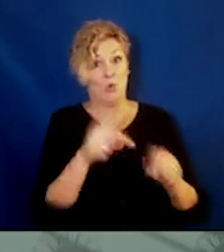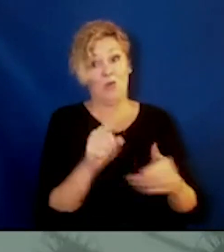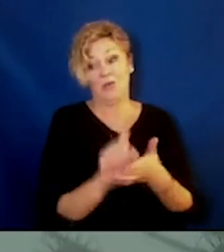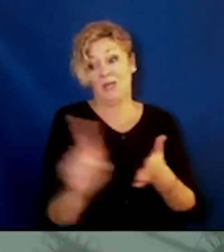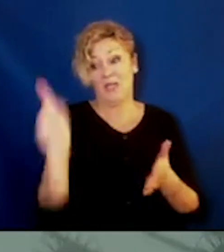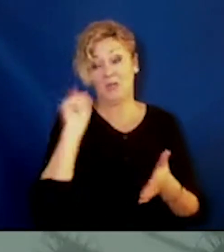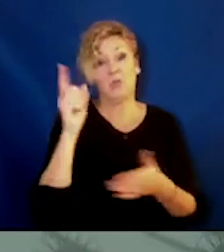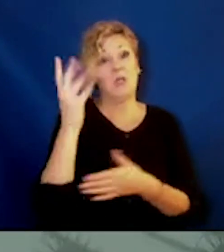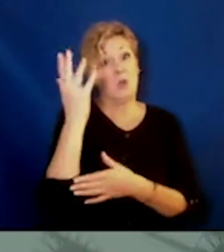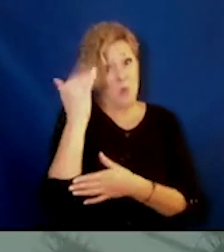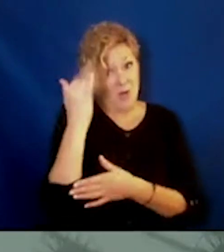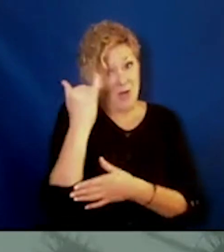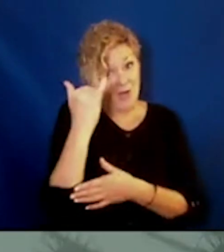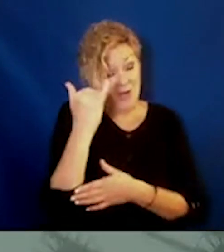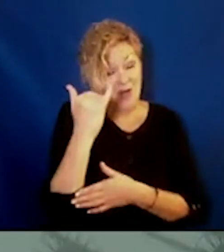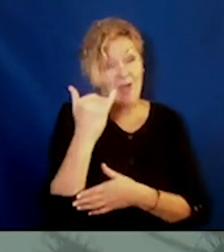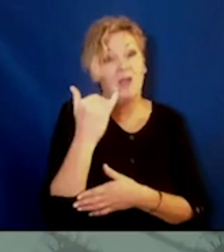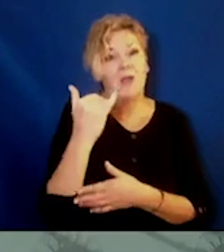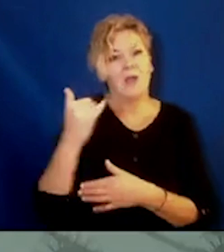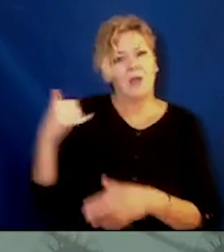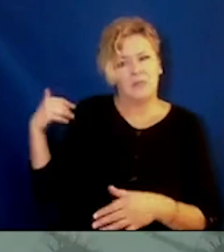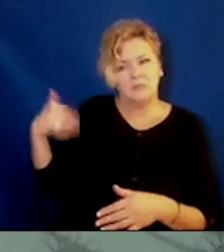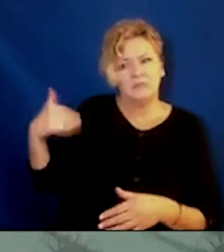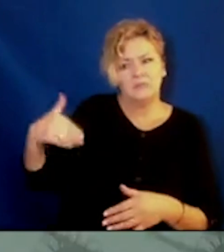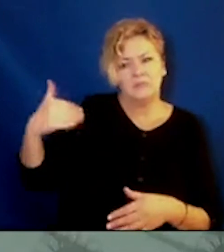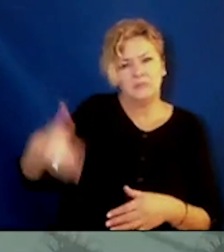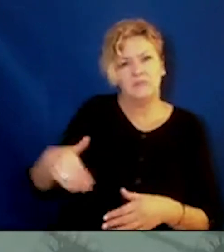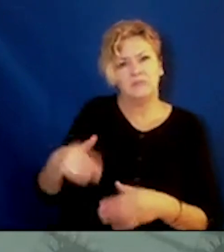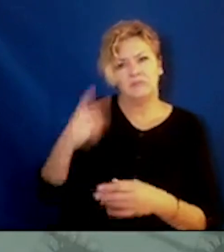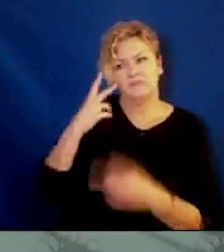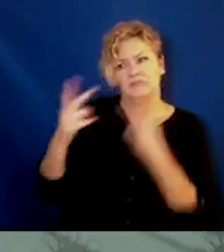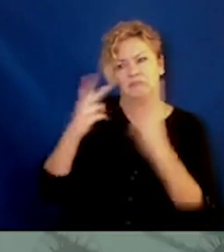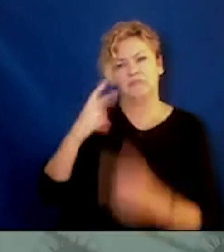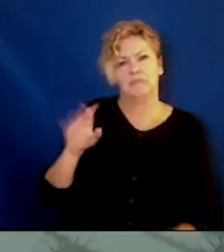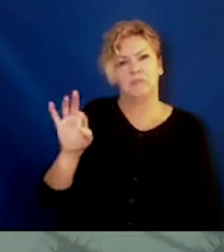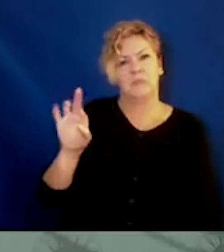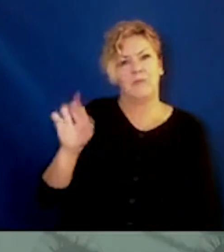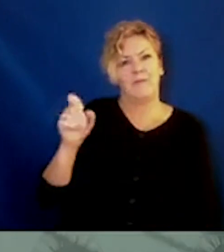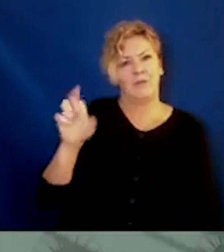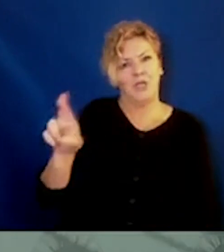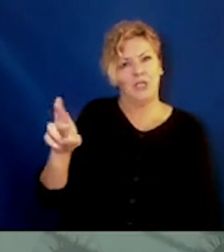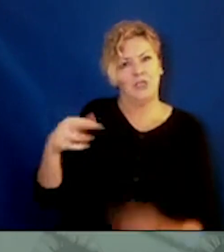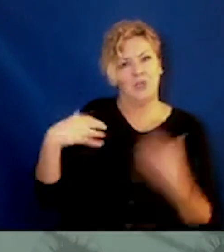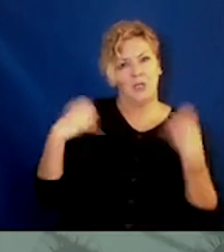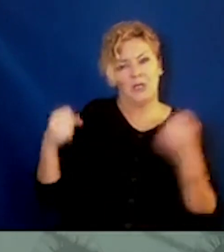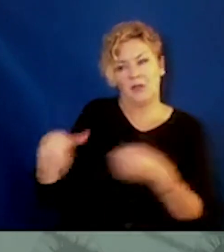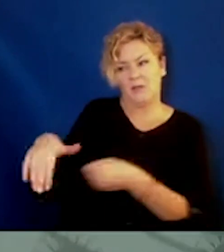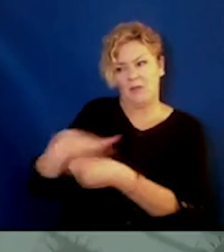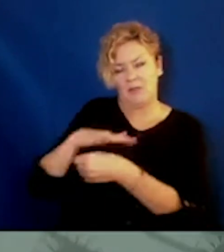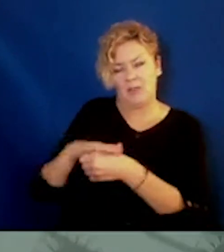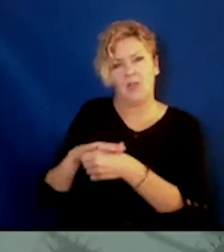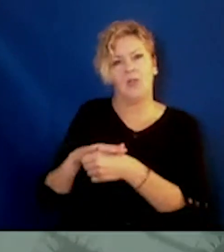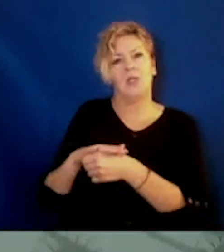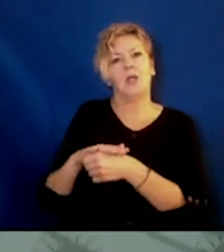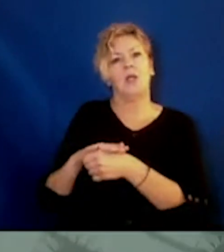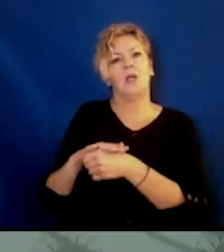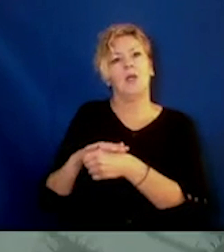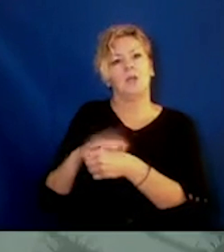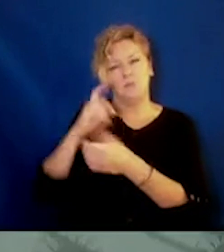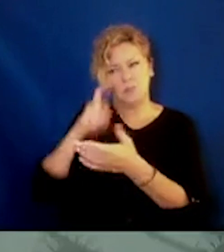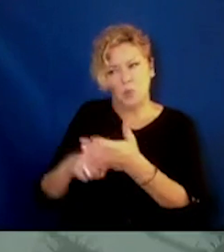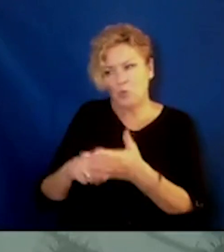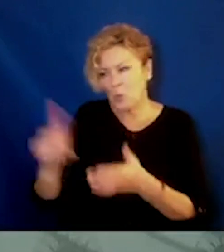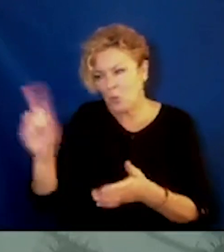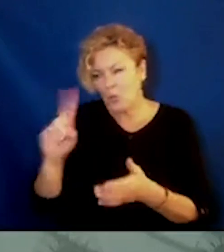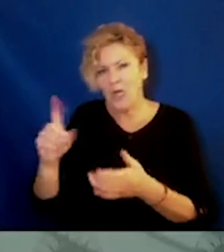Thanks for the question, Marcella. And I think the point I want to put into context here is that the orders that